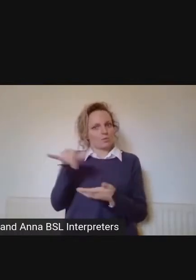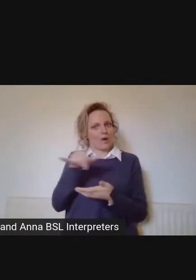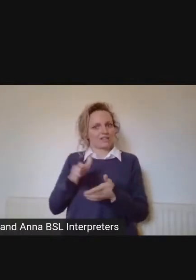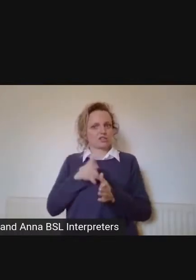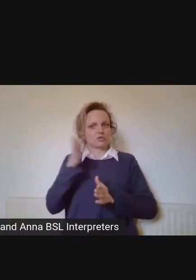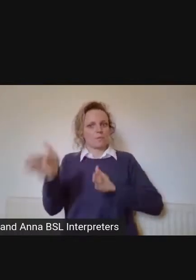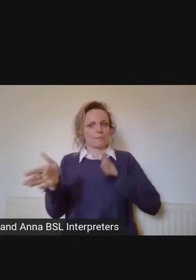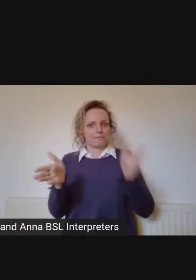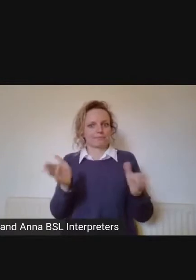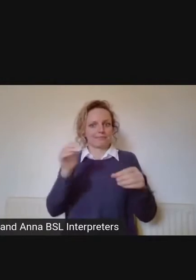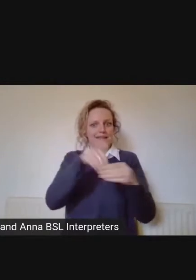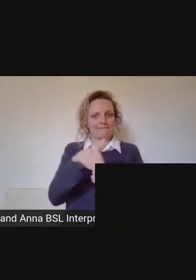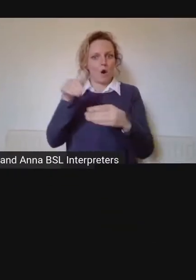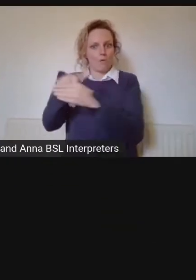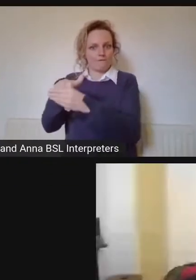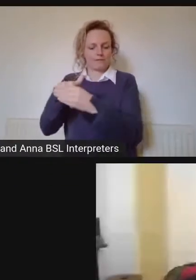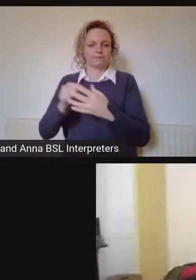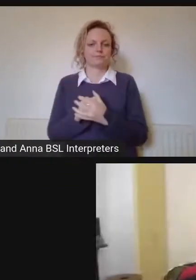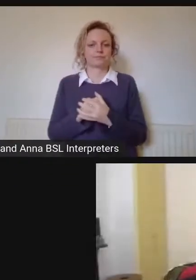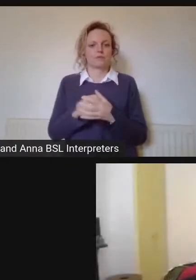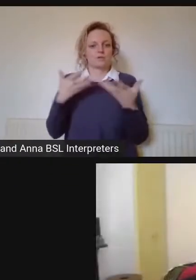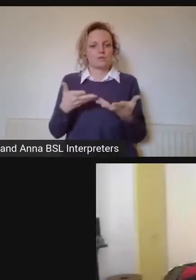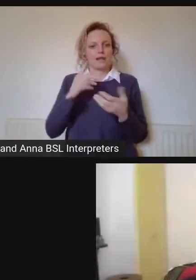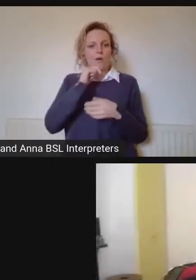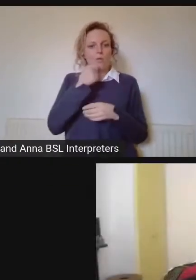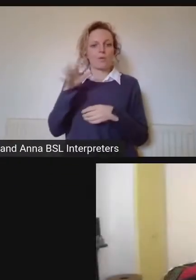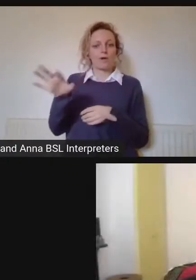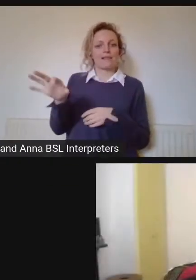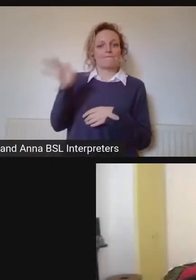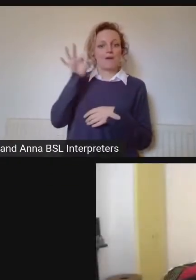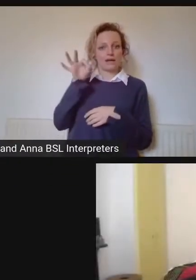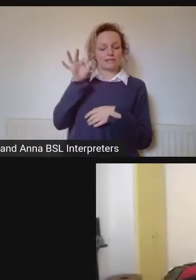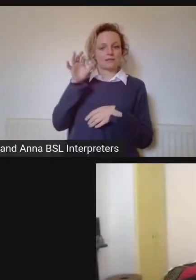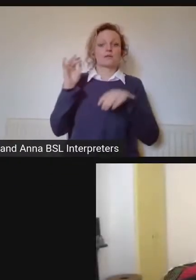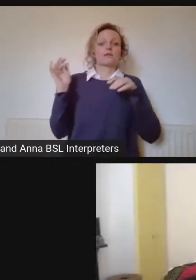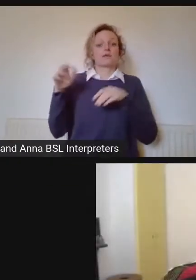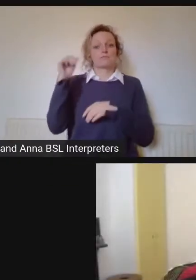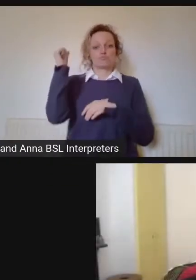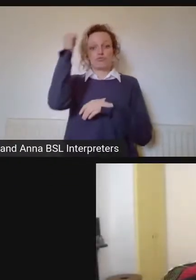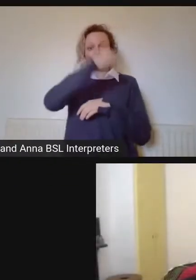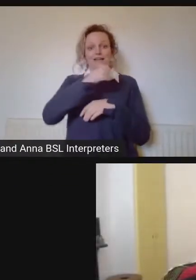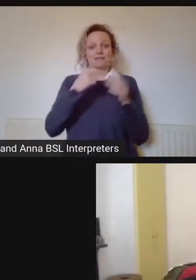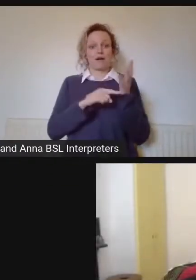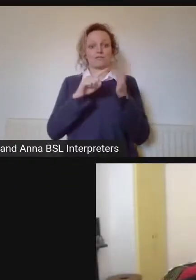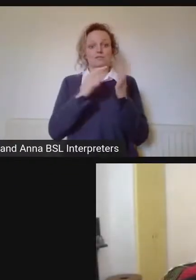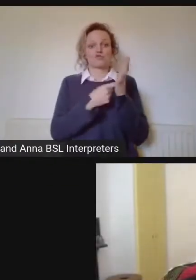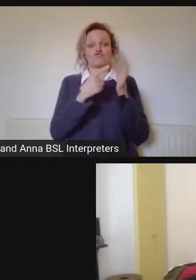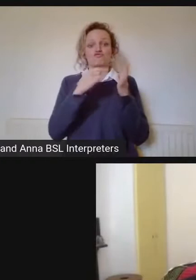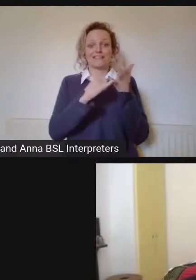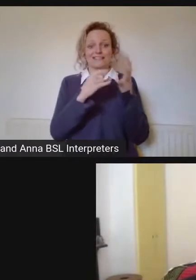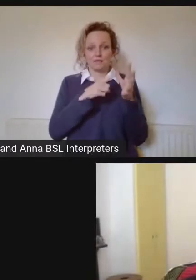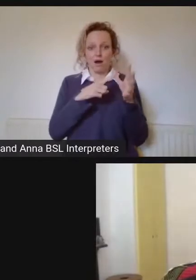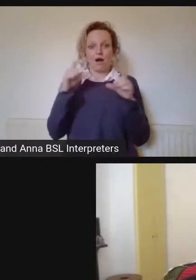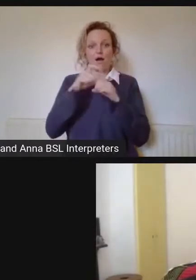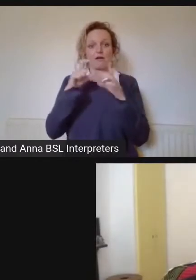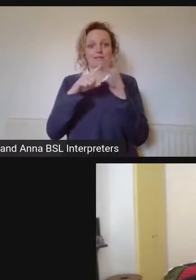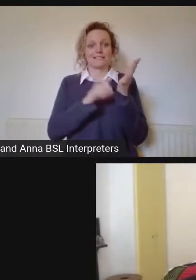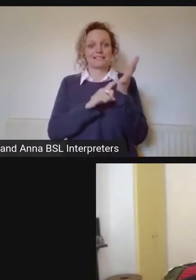going to be chairing our data panel. Professor Dillon is the co-investigator at SWCTN. Over to you,